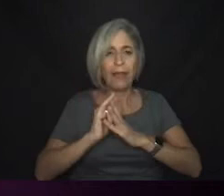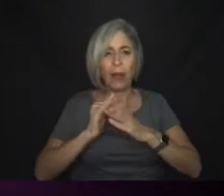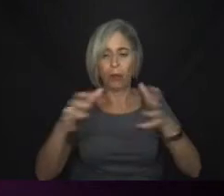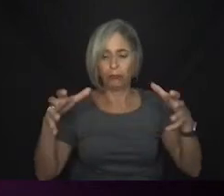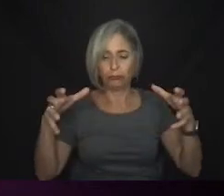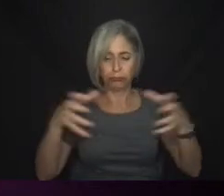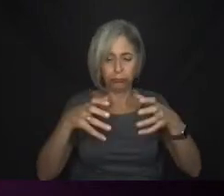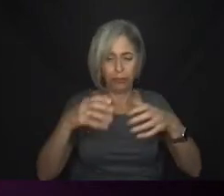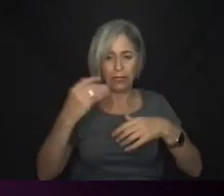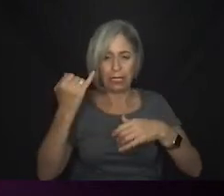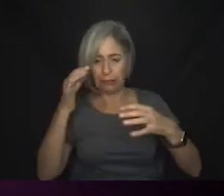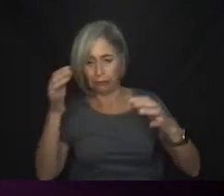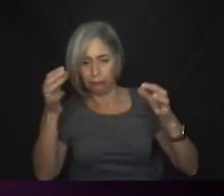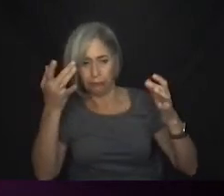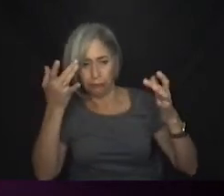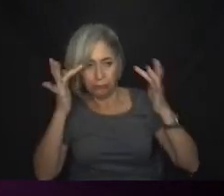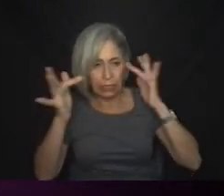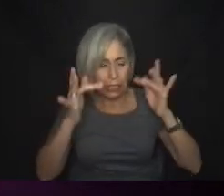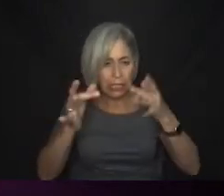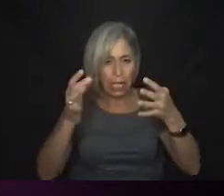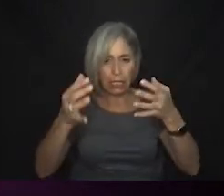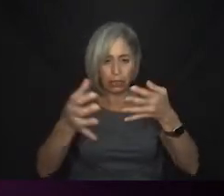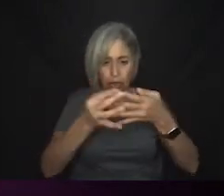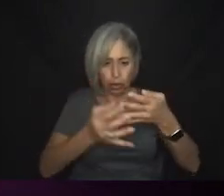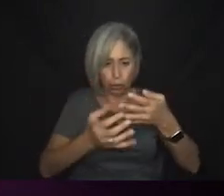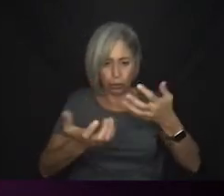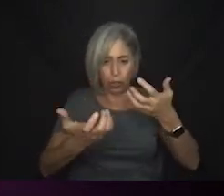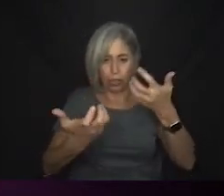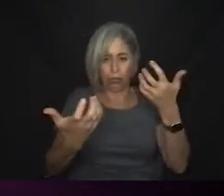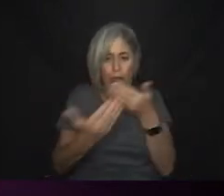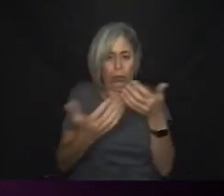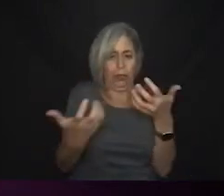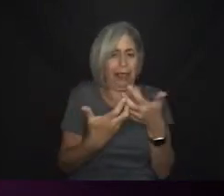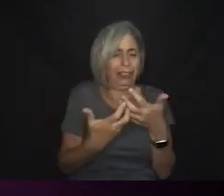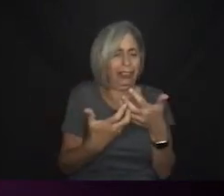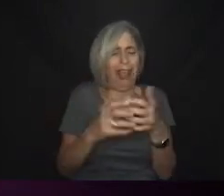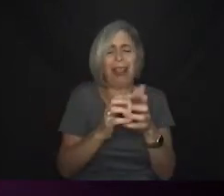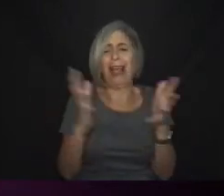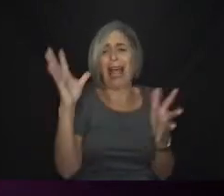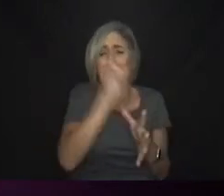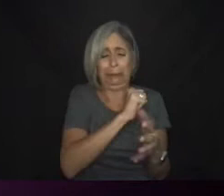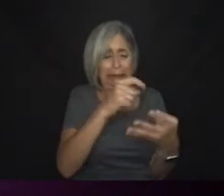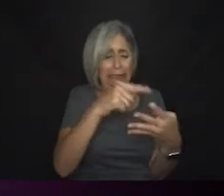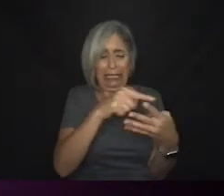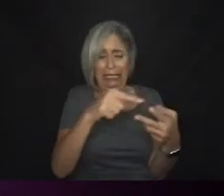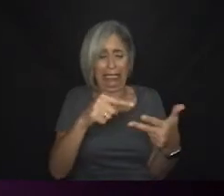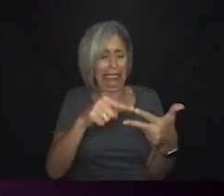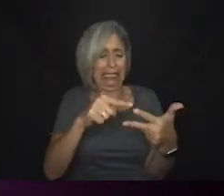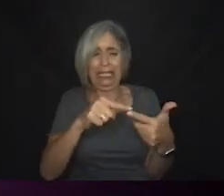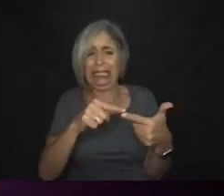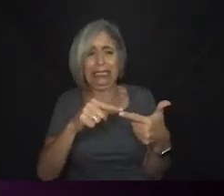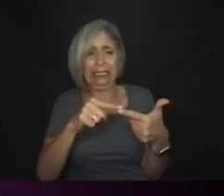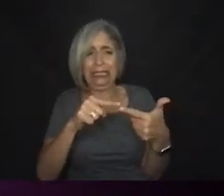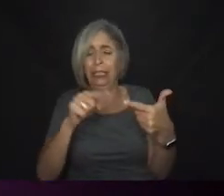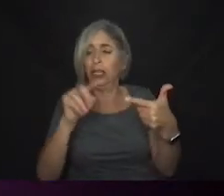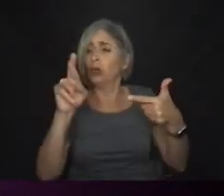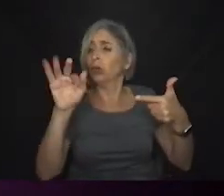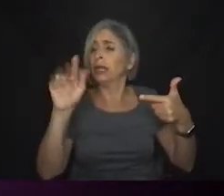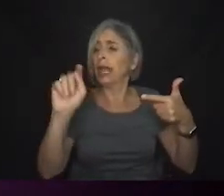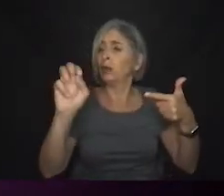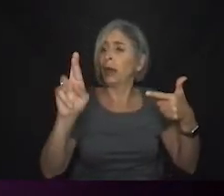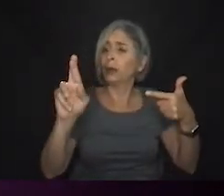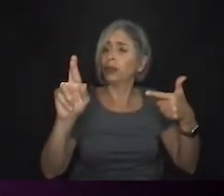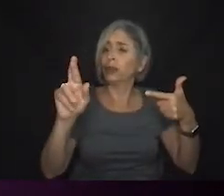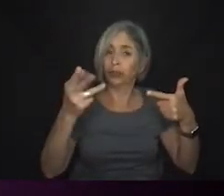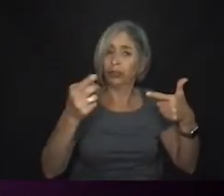and intelligently choose the closest match to there's a lot of things missing. And this is why React Router exists. And now